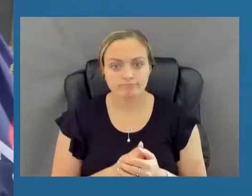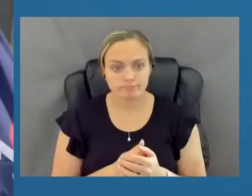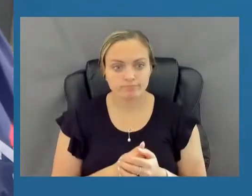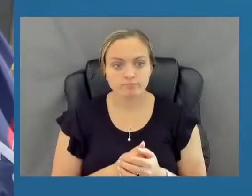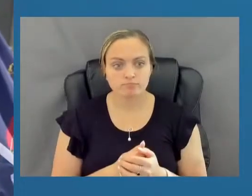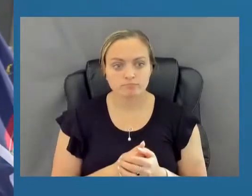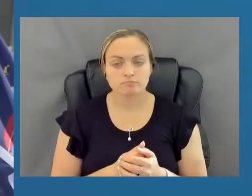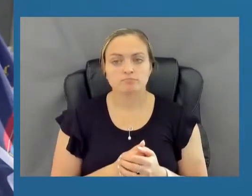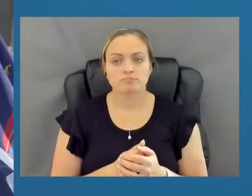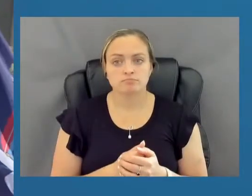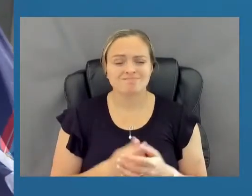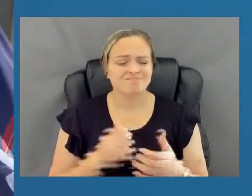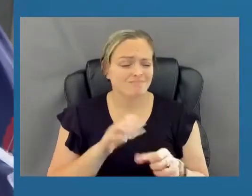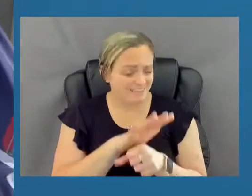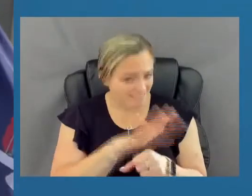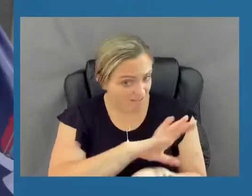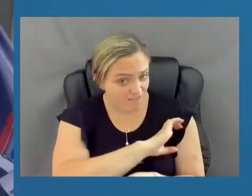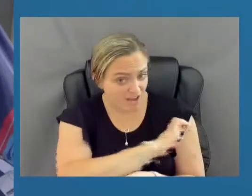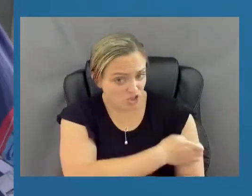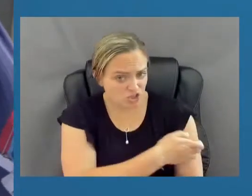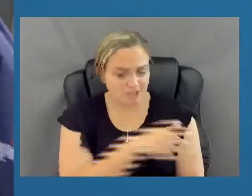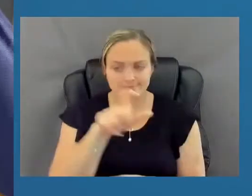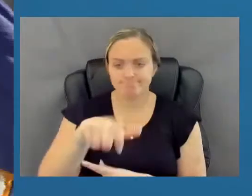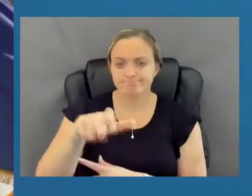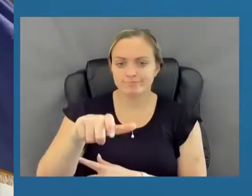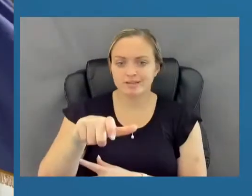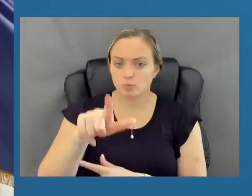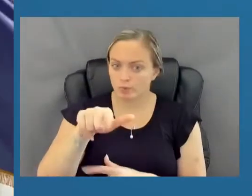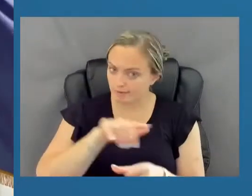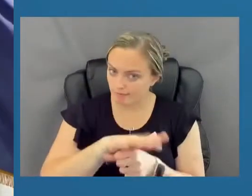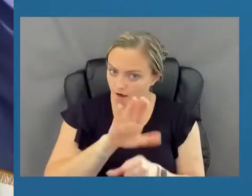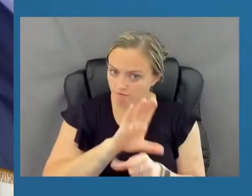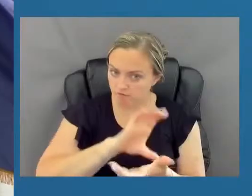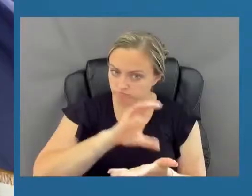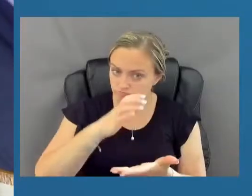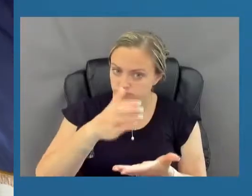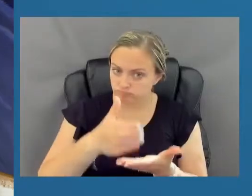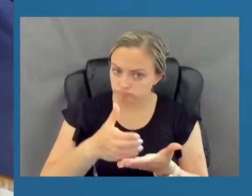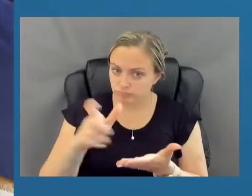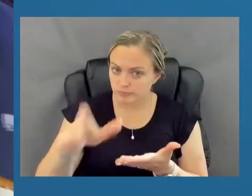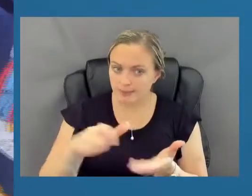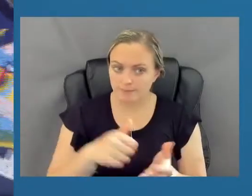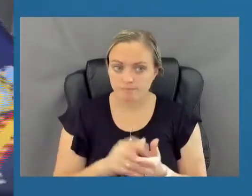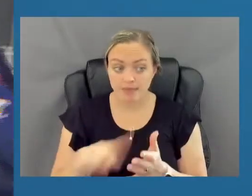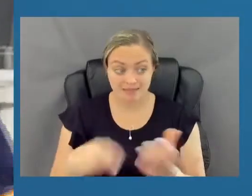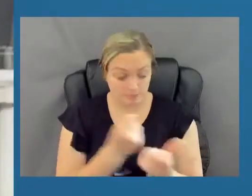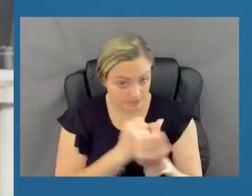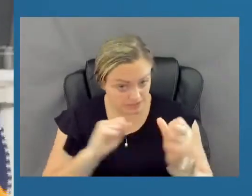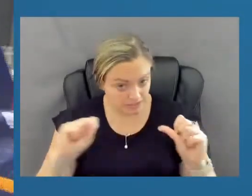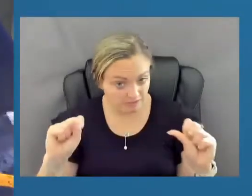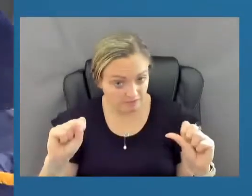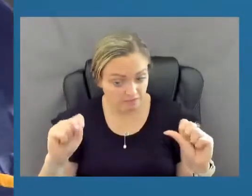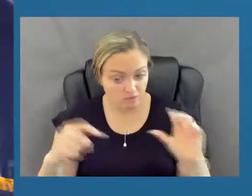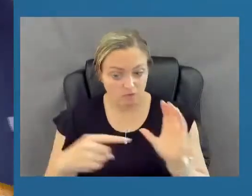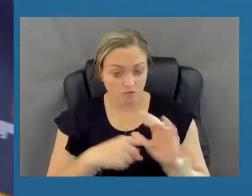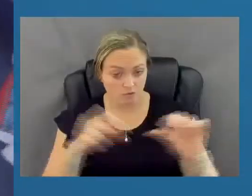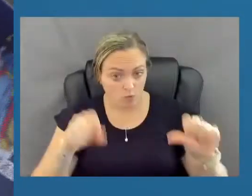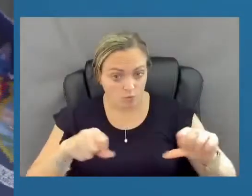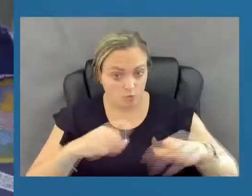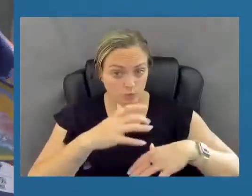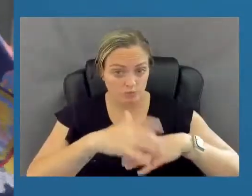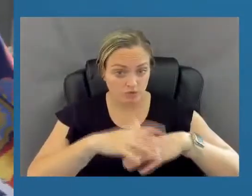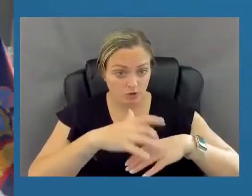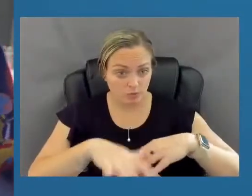Abundant energy is what we need. We need abundant energy. It has to be safe, affordable, available, and of